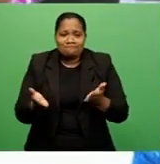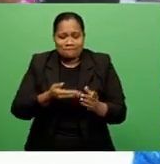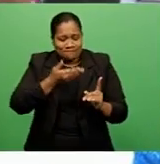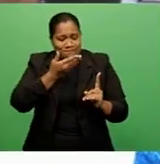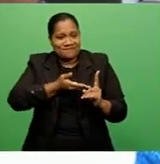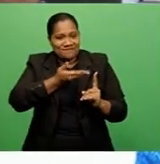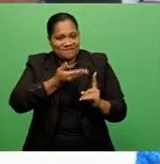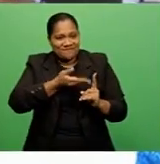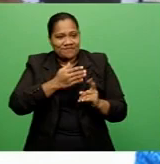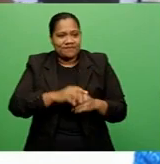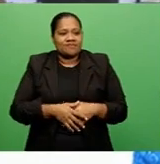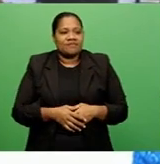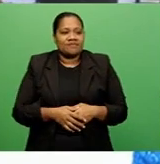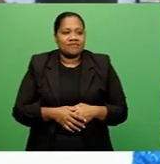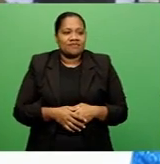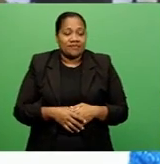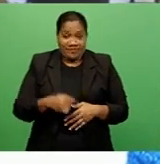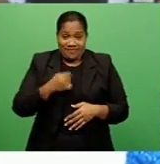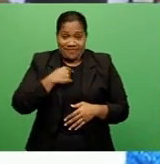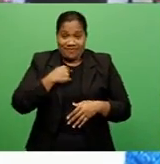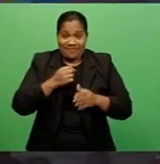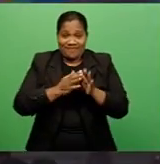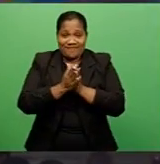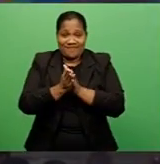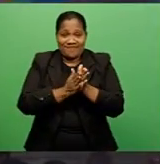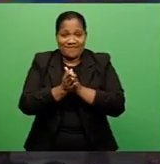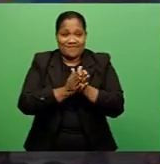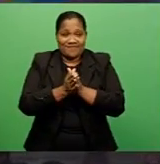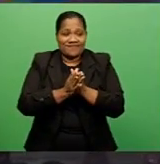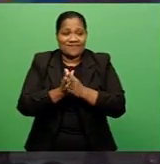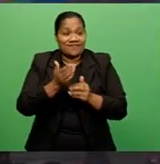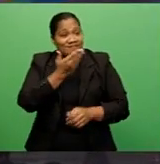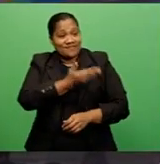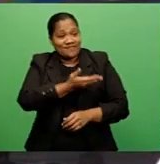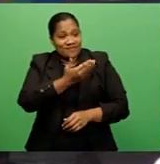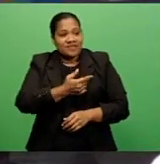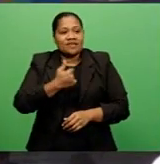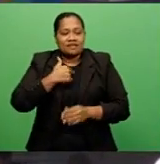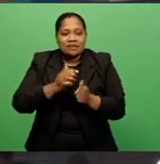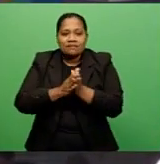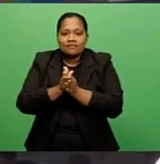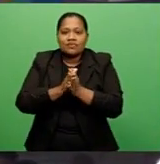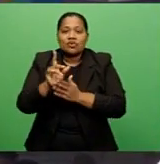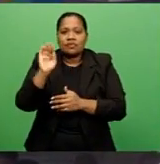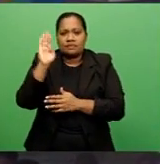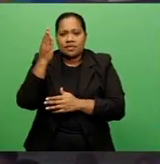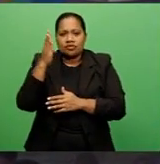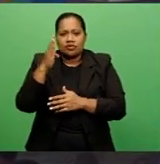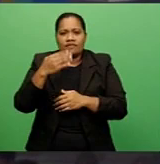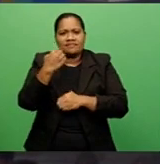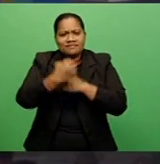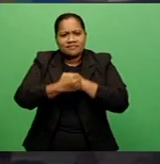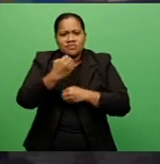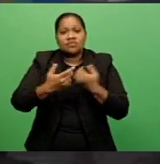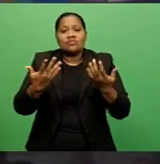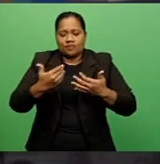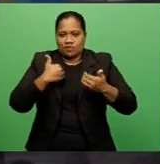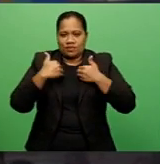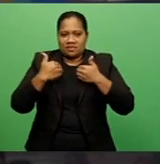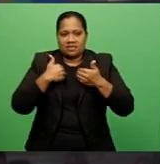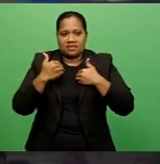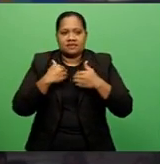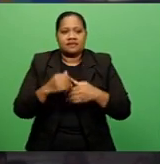the years. I'm looking forward to do Bachelor of Engineering in USP,